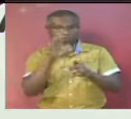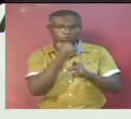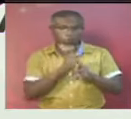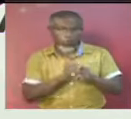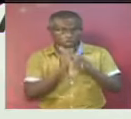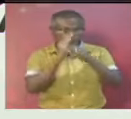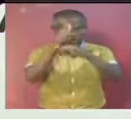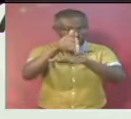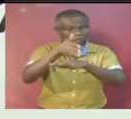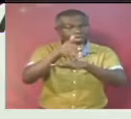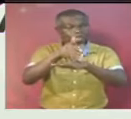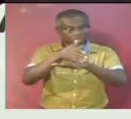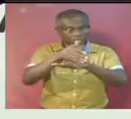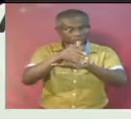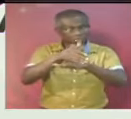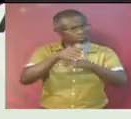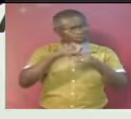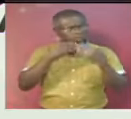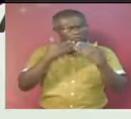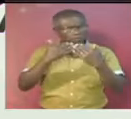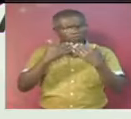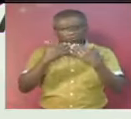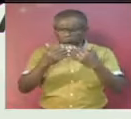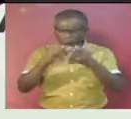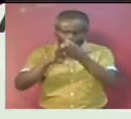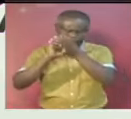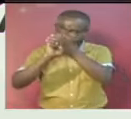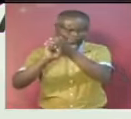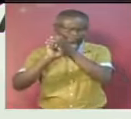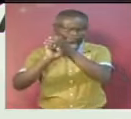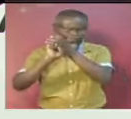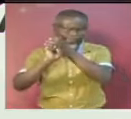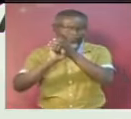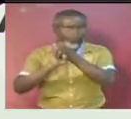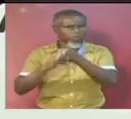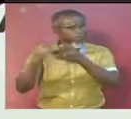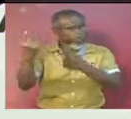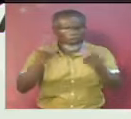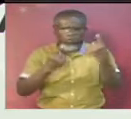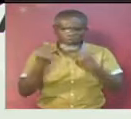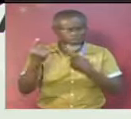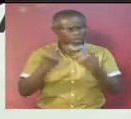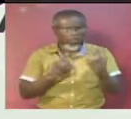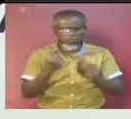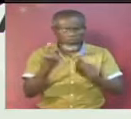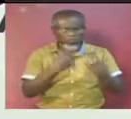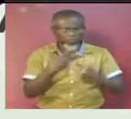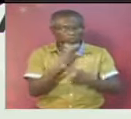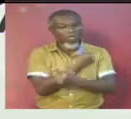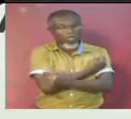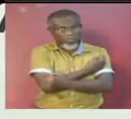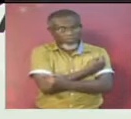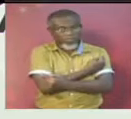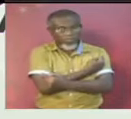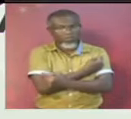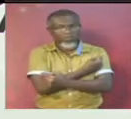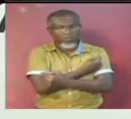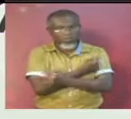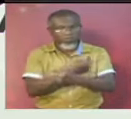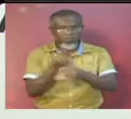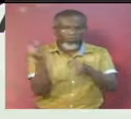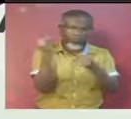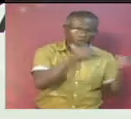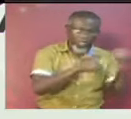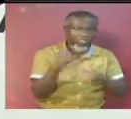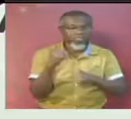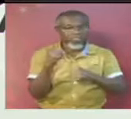to recognize and thank the public for their continued support and participation in this fight against COVID. Remember,